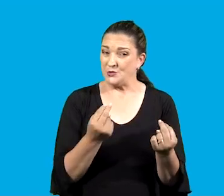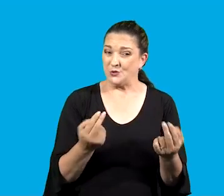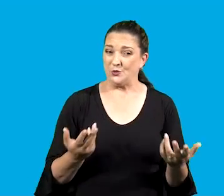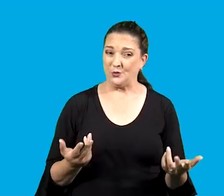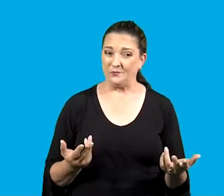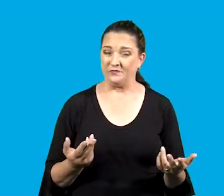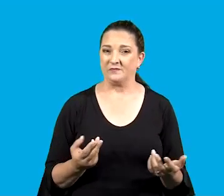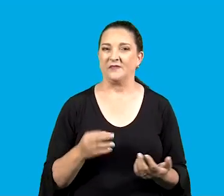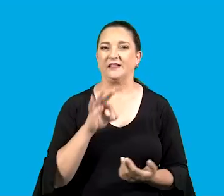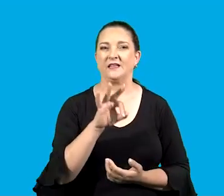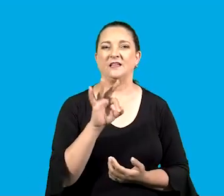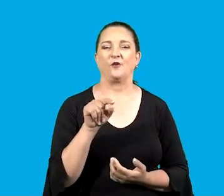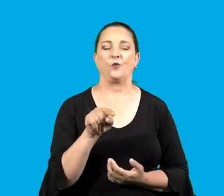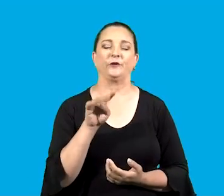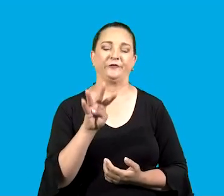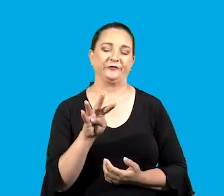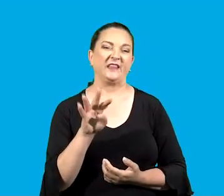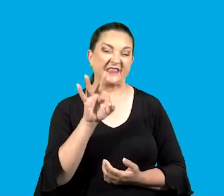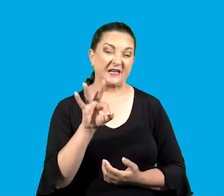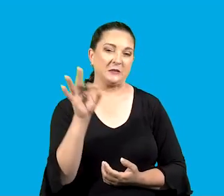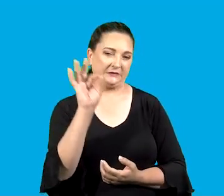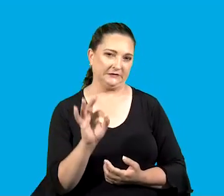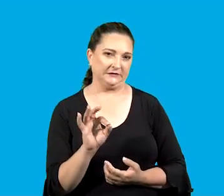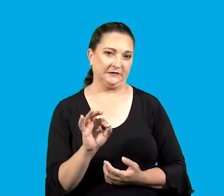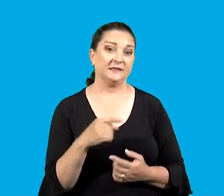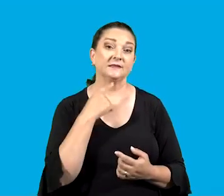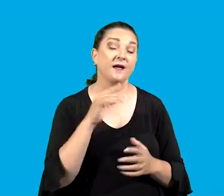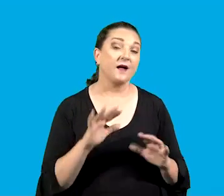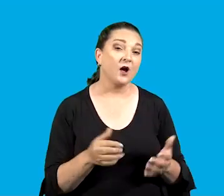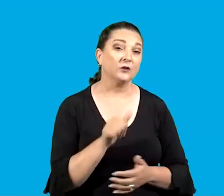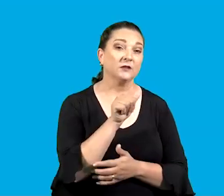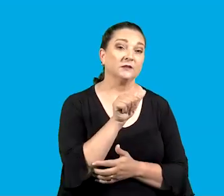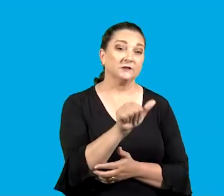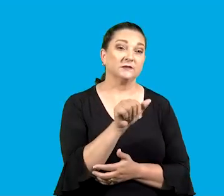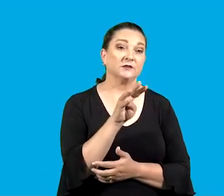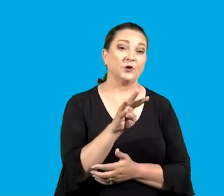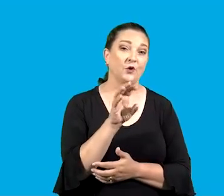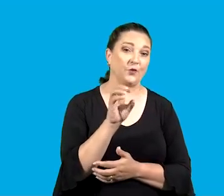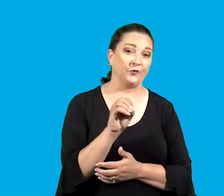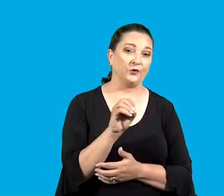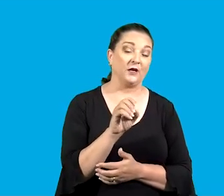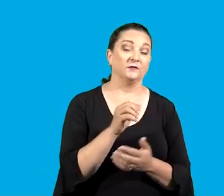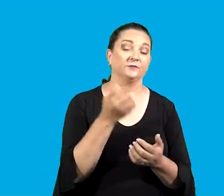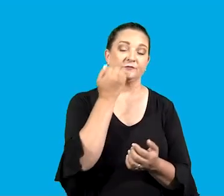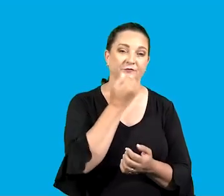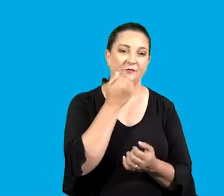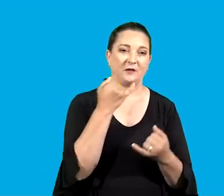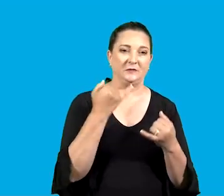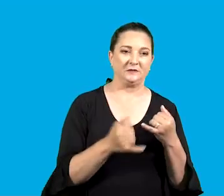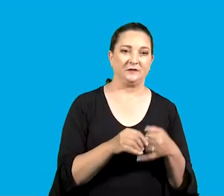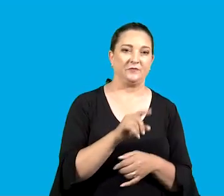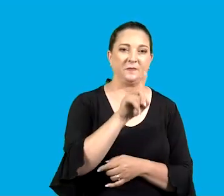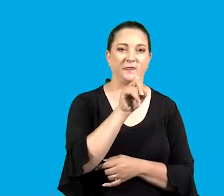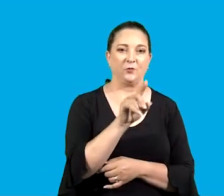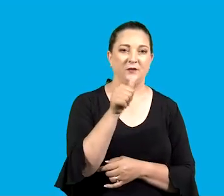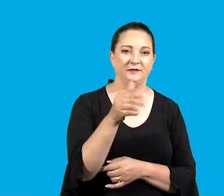33.3%. How do you get that? You simply say 160 divided by 480, multiply by 100 over 1. That gives